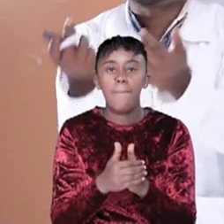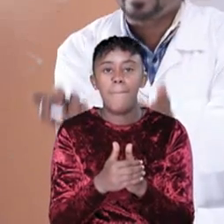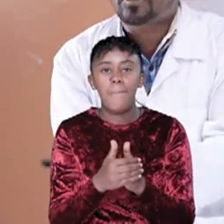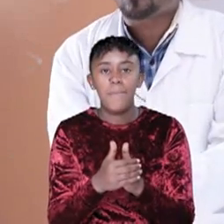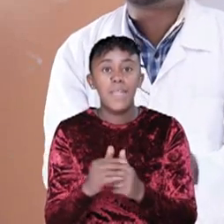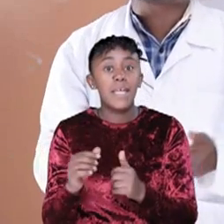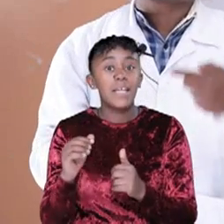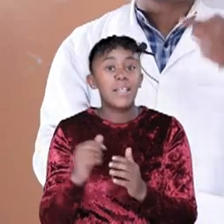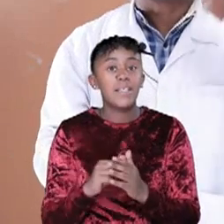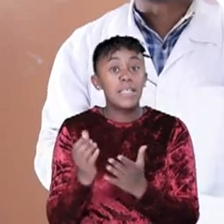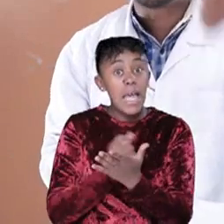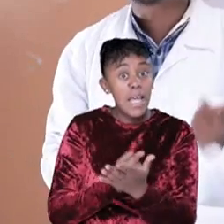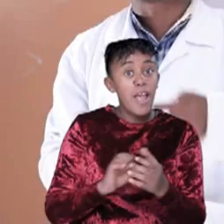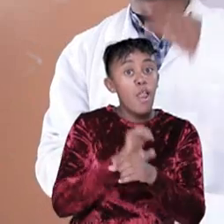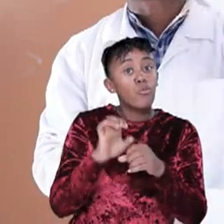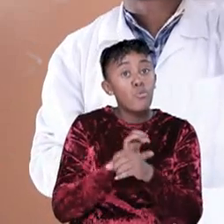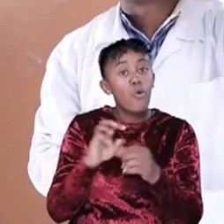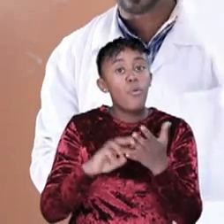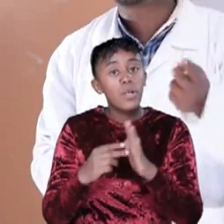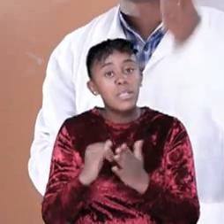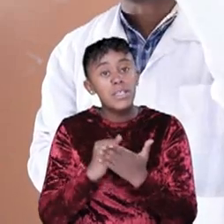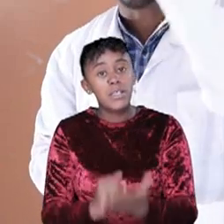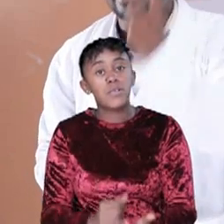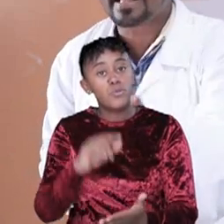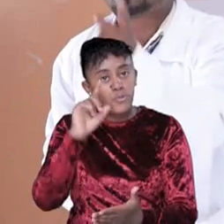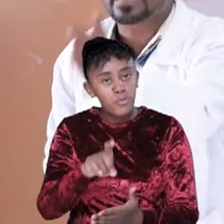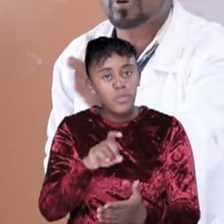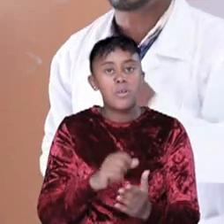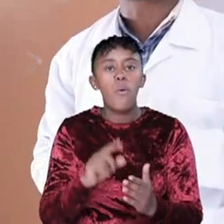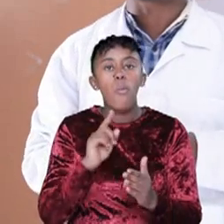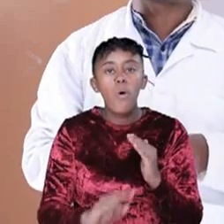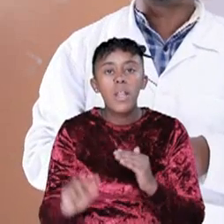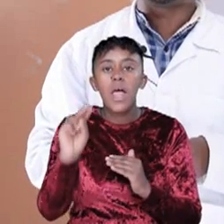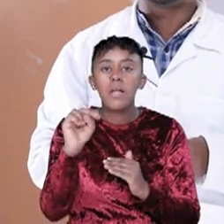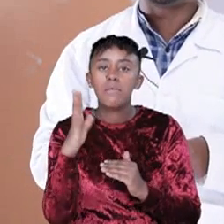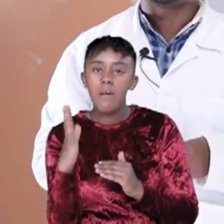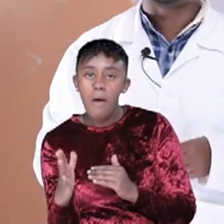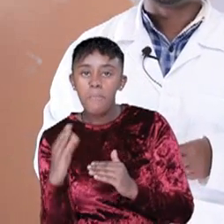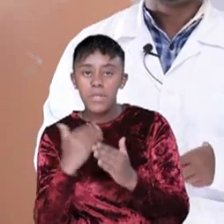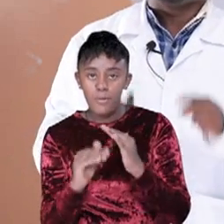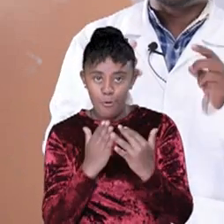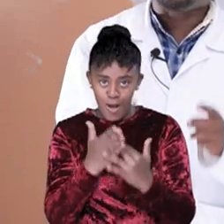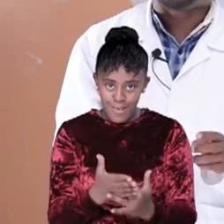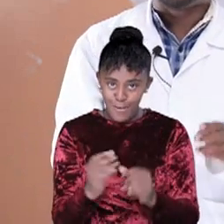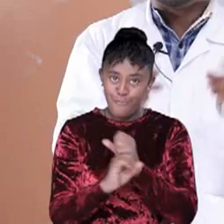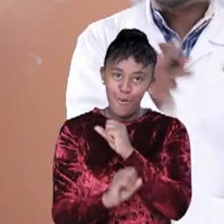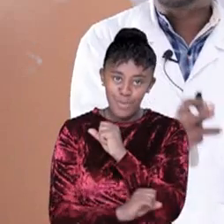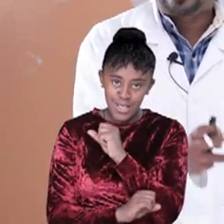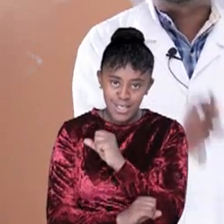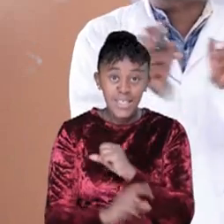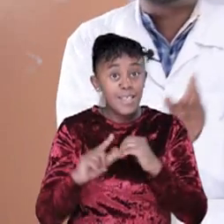Then taking electron means it should be what? N-type semiconductor is formed.